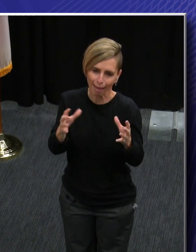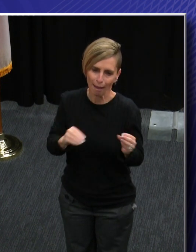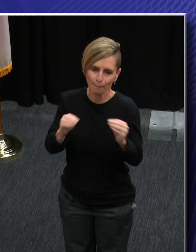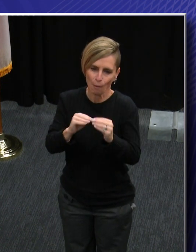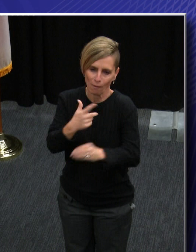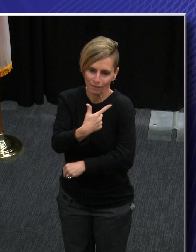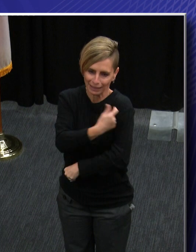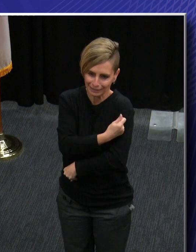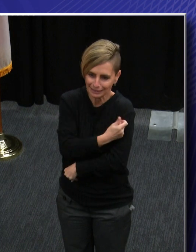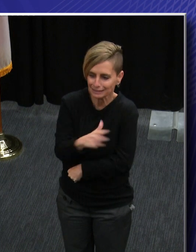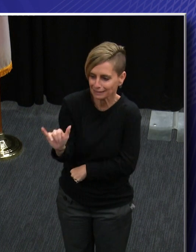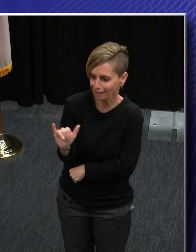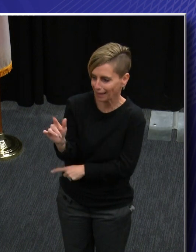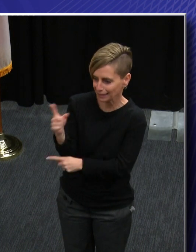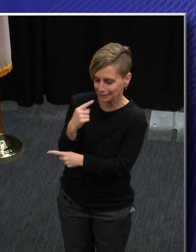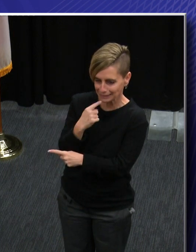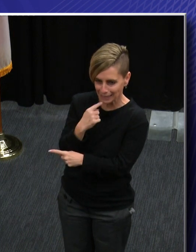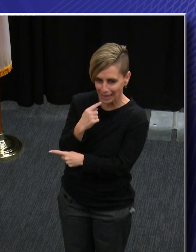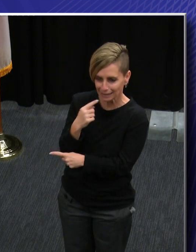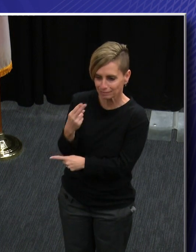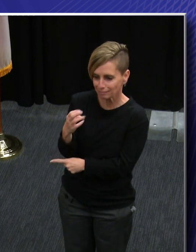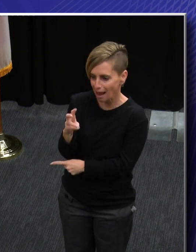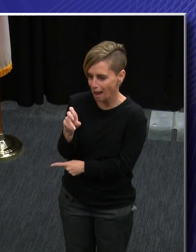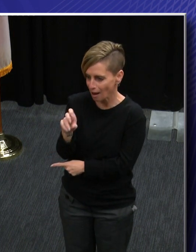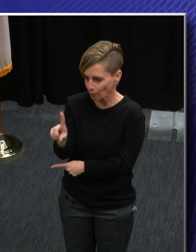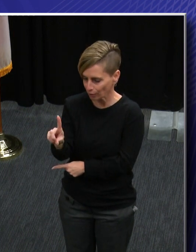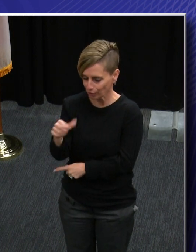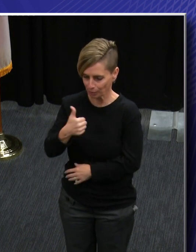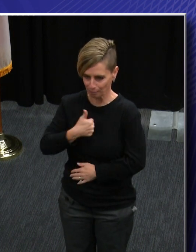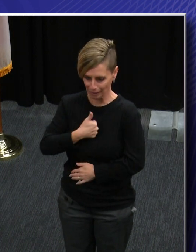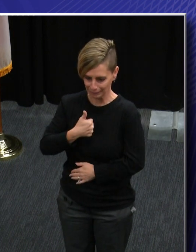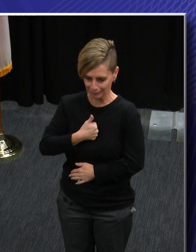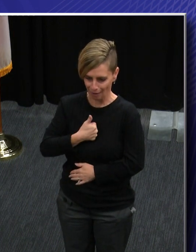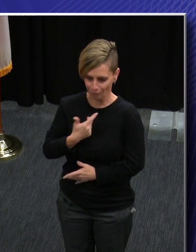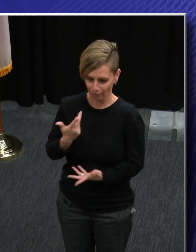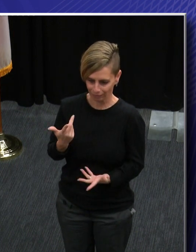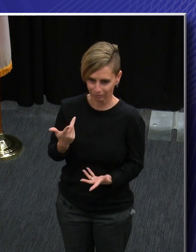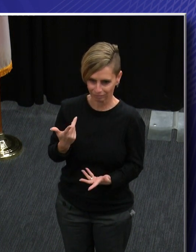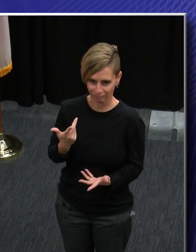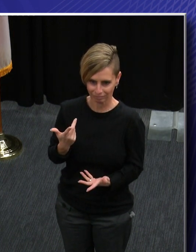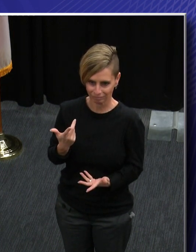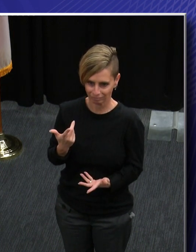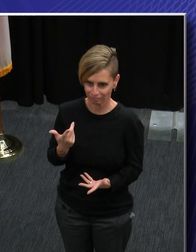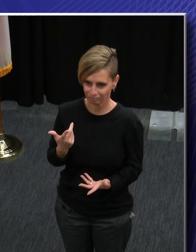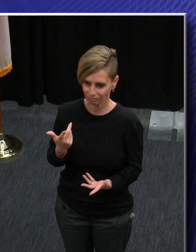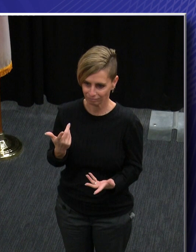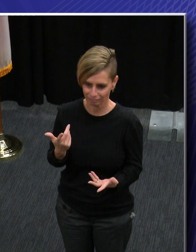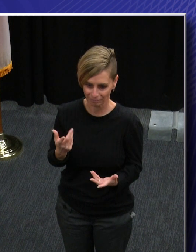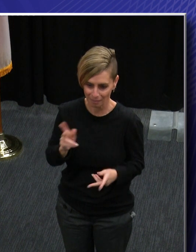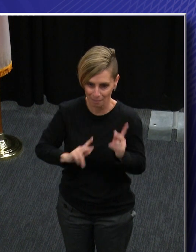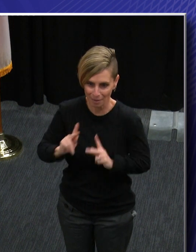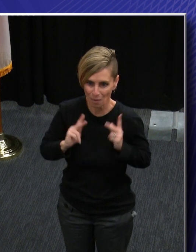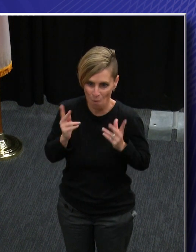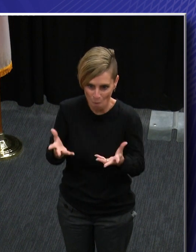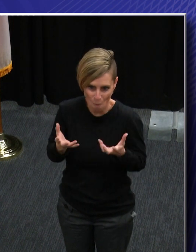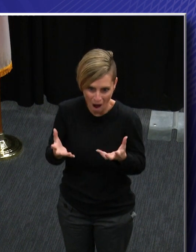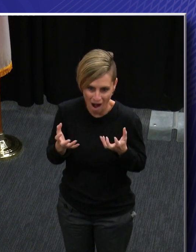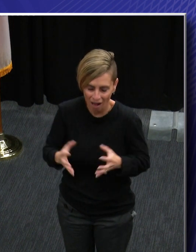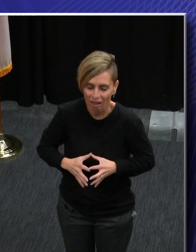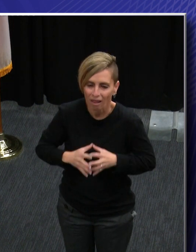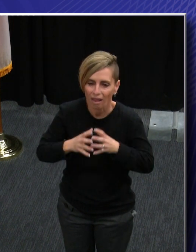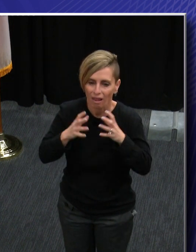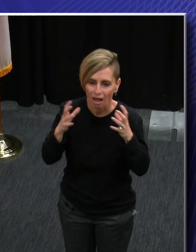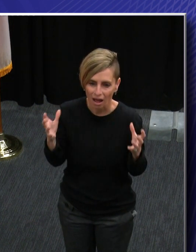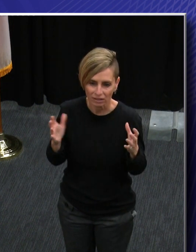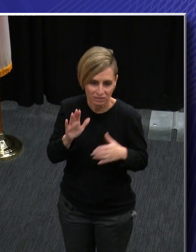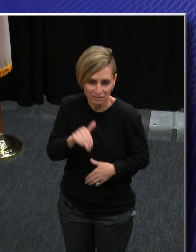as mentioned between Howard and myself, demand is fantastic, and it's a good thing because we know this is